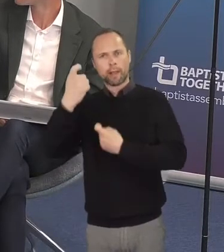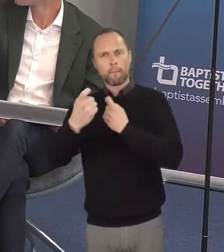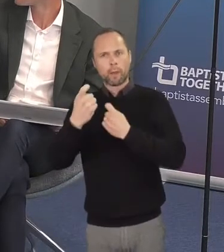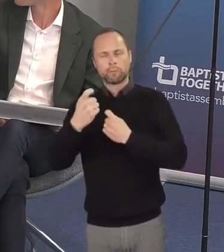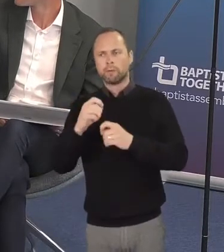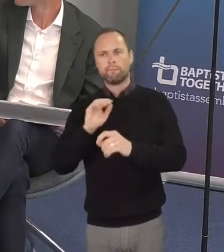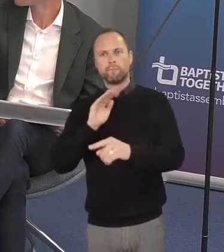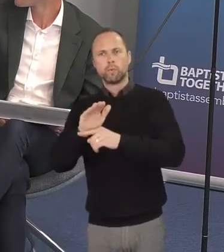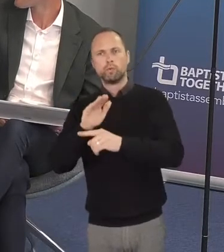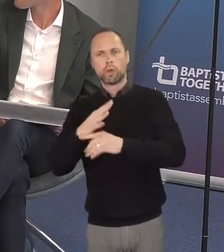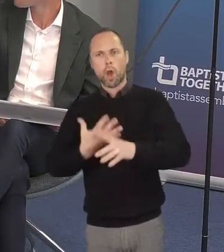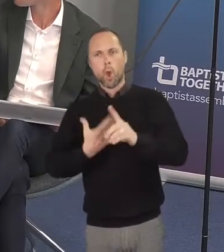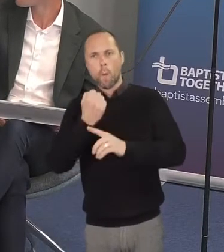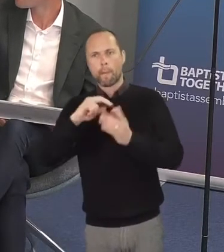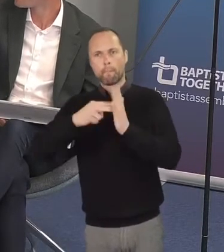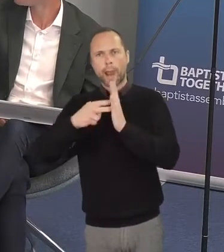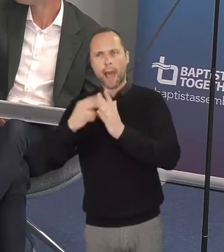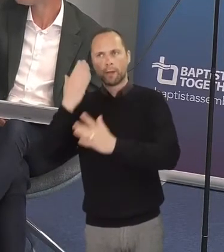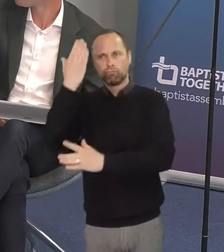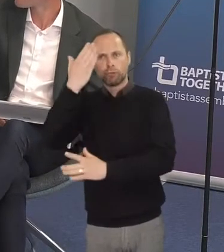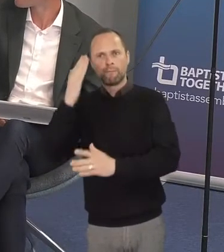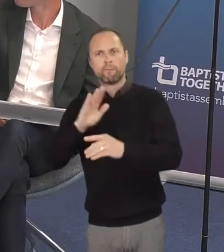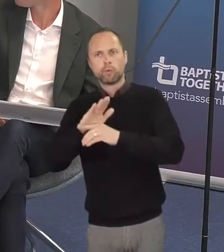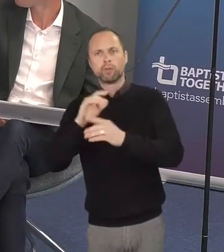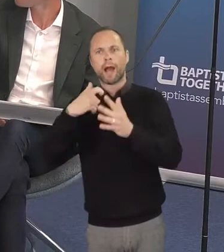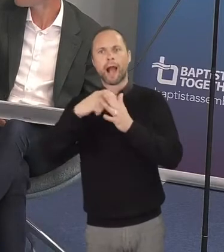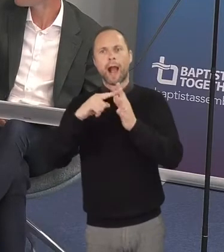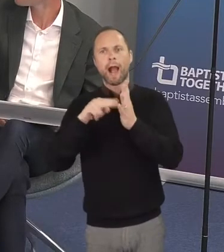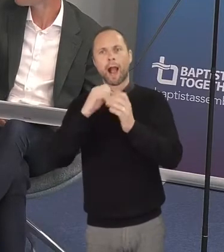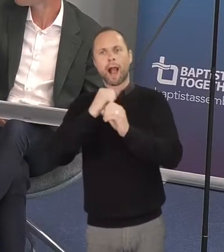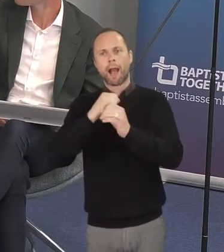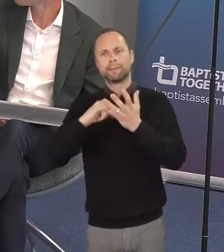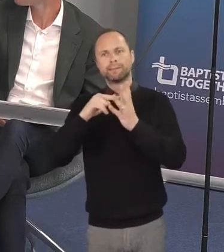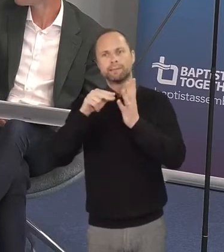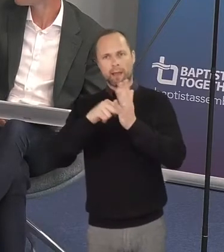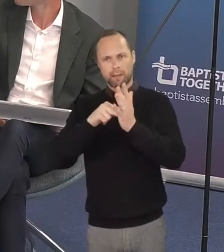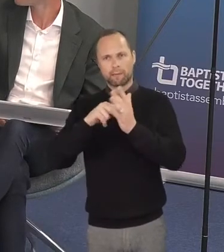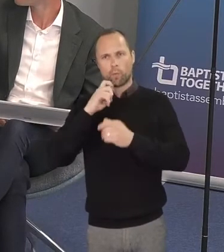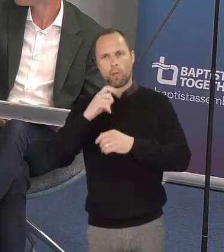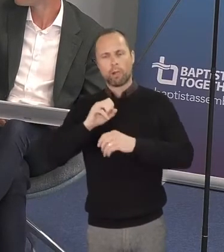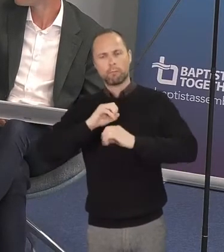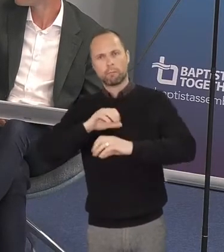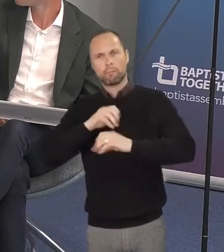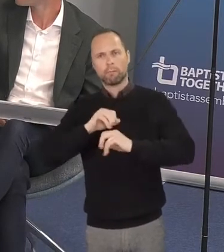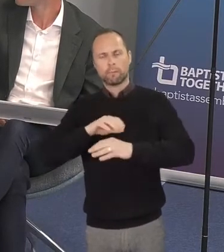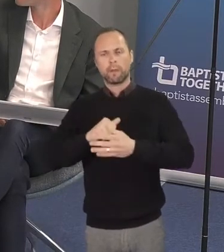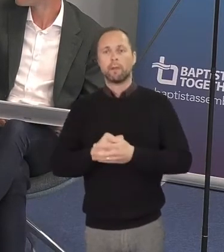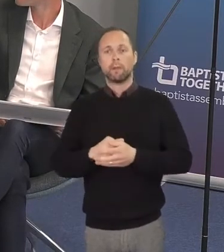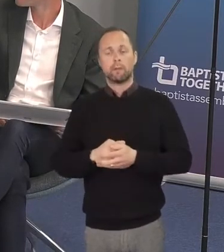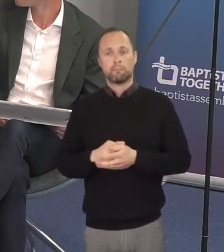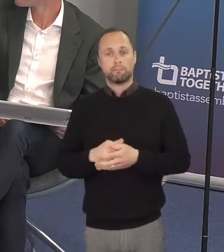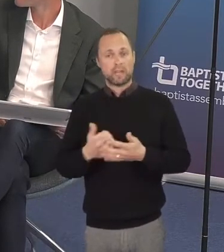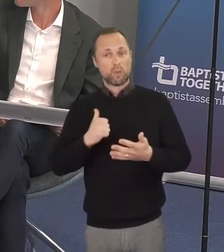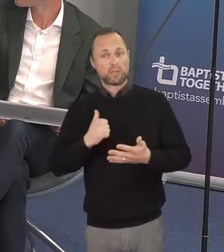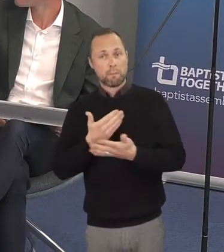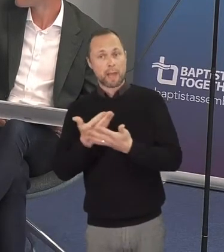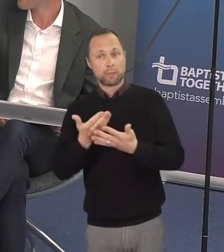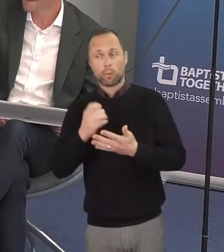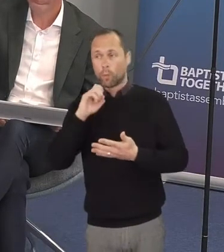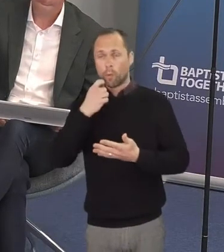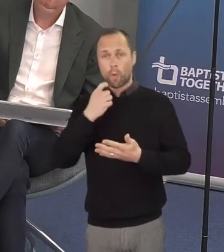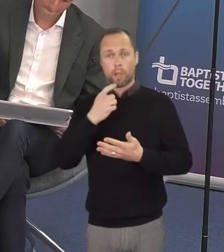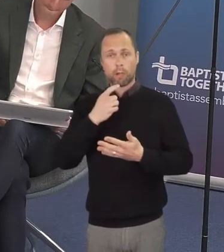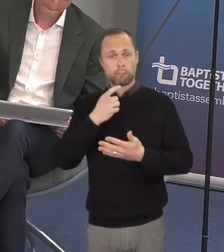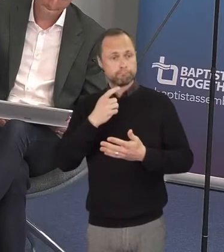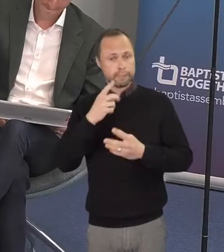be sharing some of his hopes and plans and dreams for our next few years. As you'd expect, we're going to be hearing from plenty of people